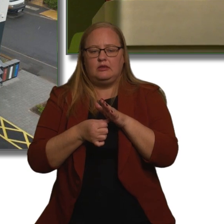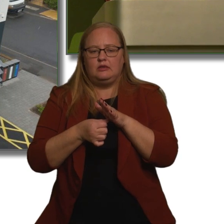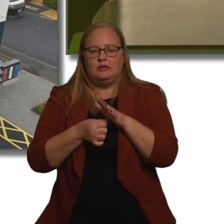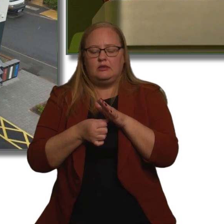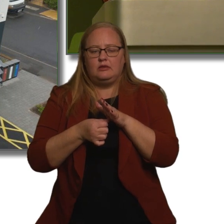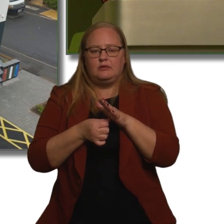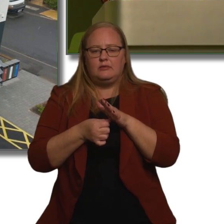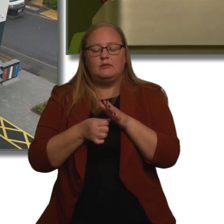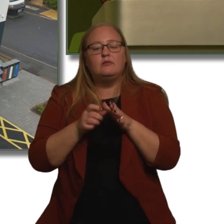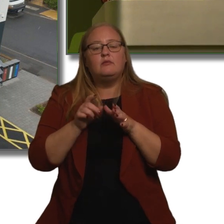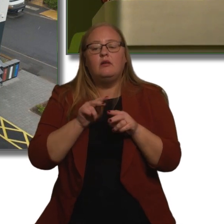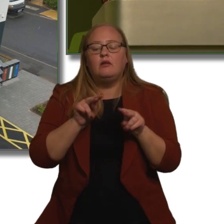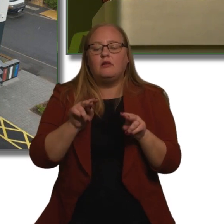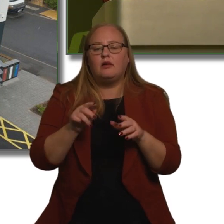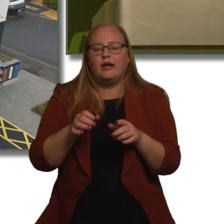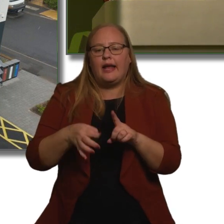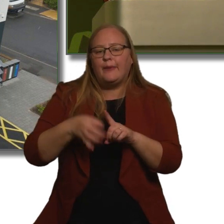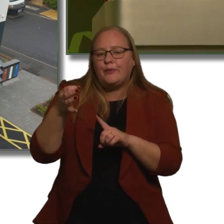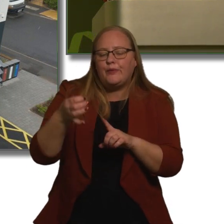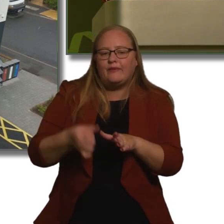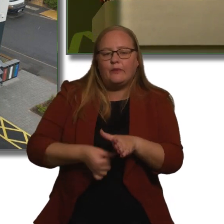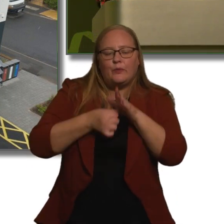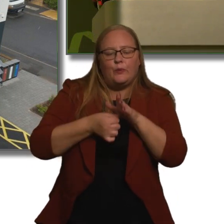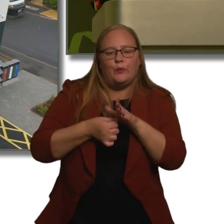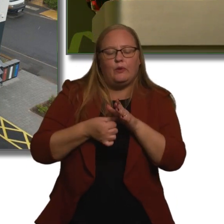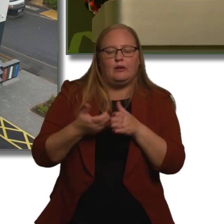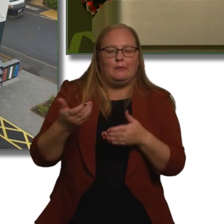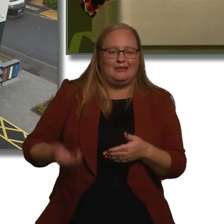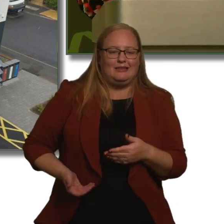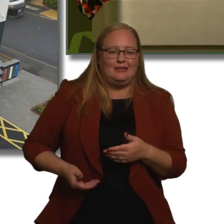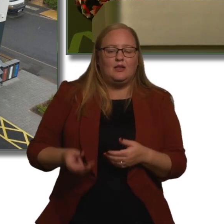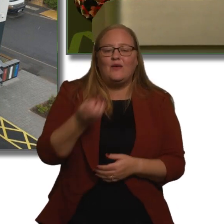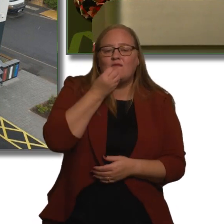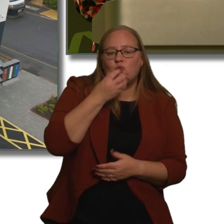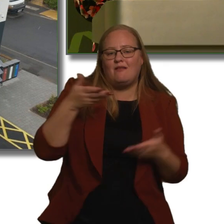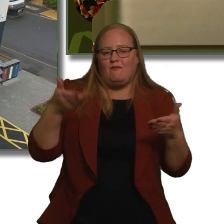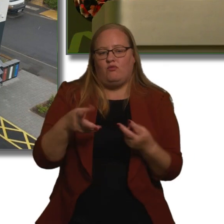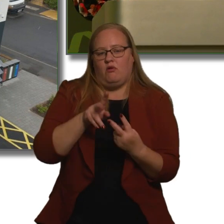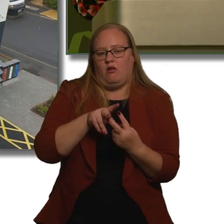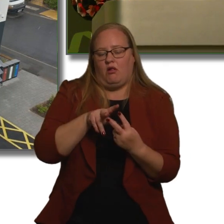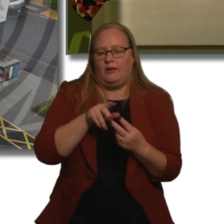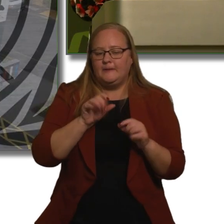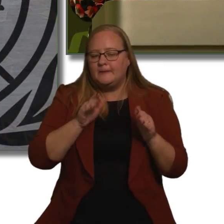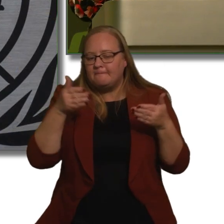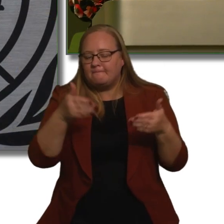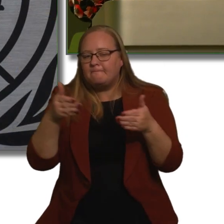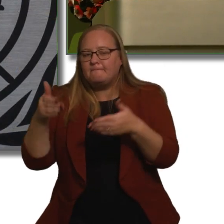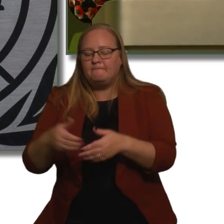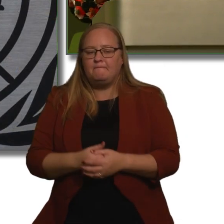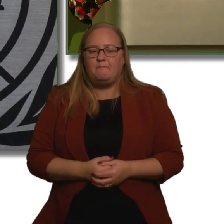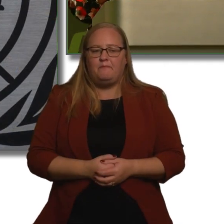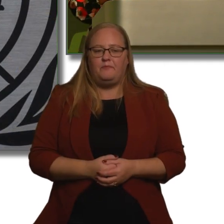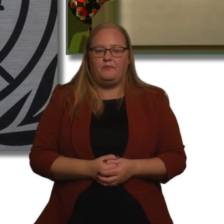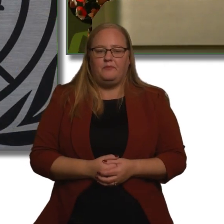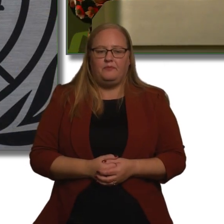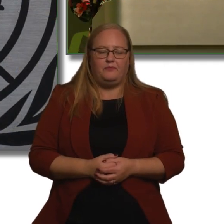on strategically improving our core businesses of funeral and food. So